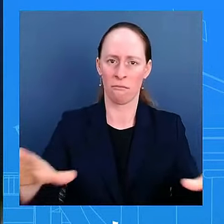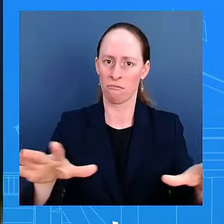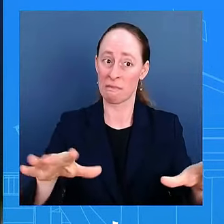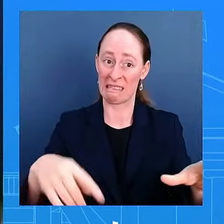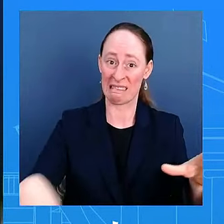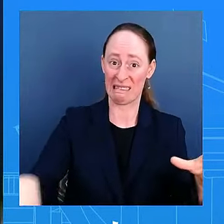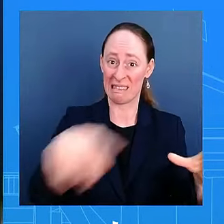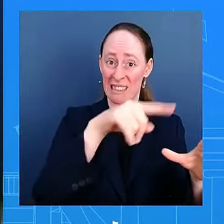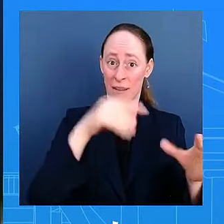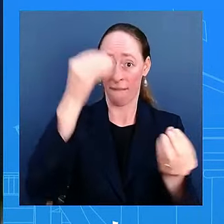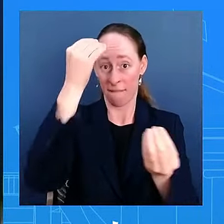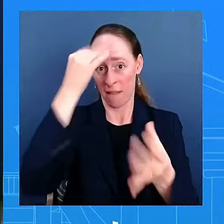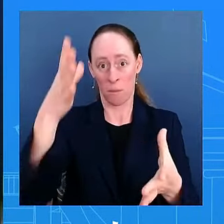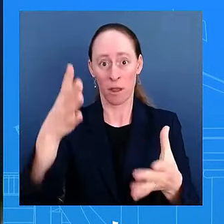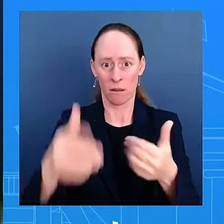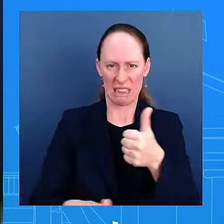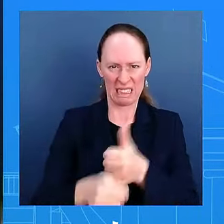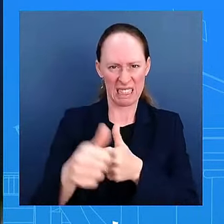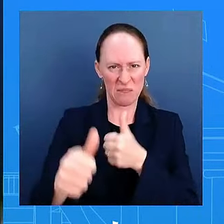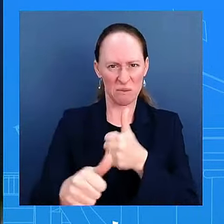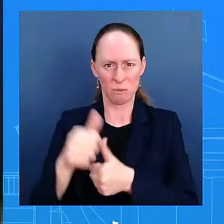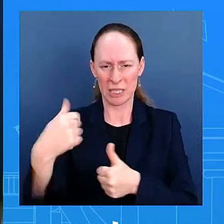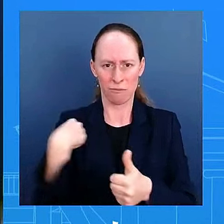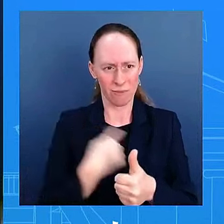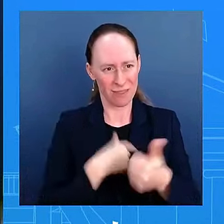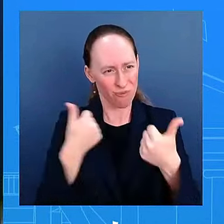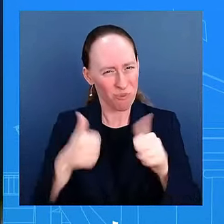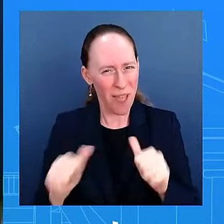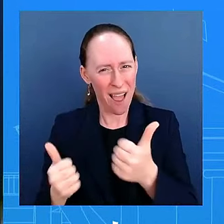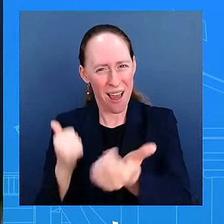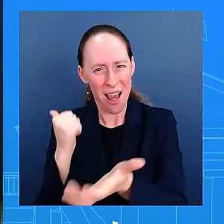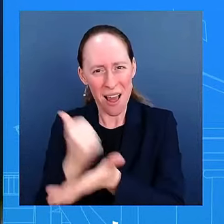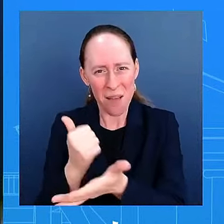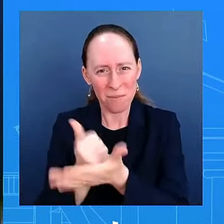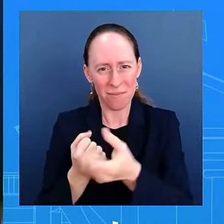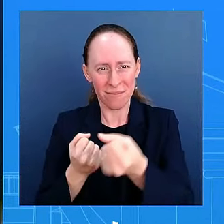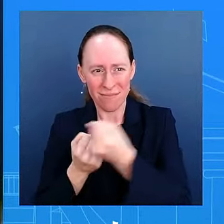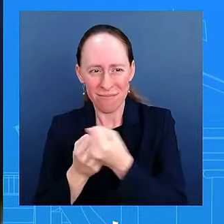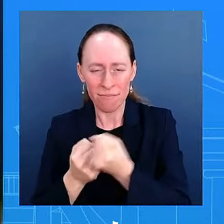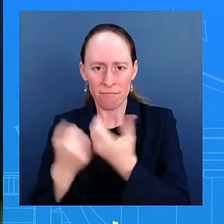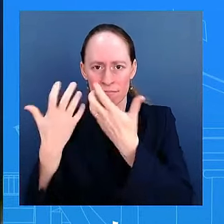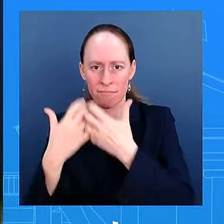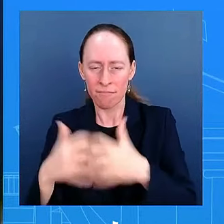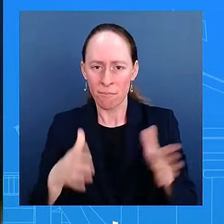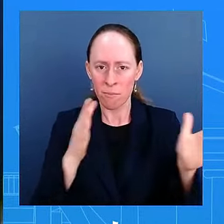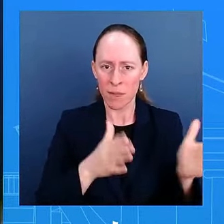to disasters and preparing at the time when he was responding. So we have made,